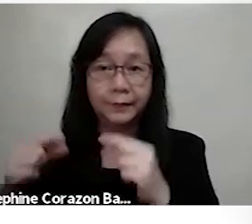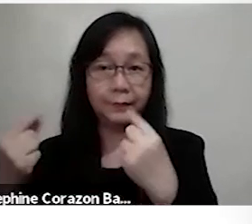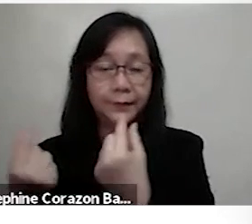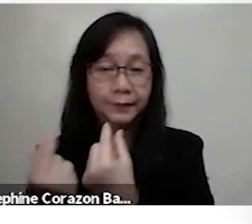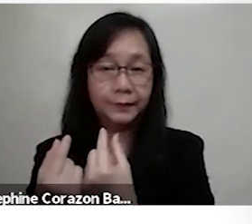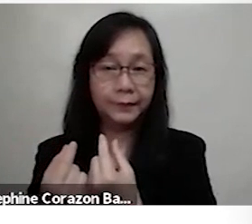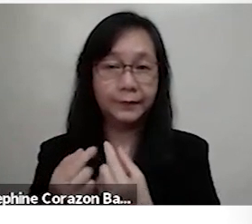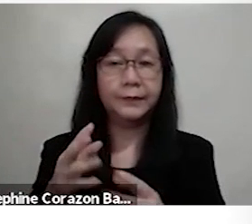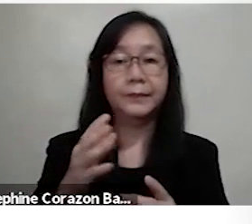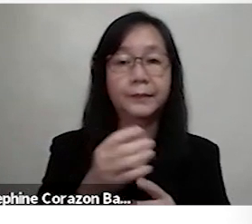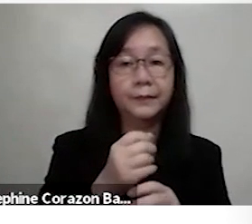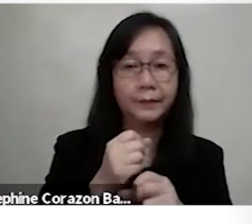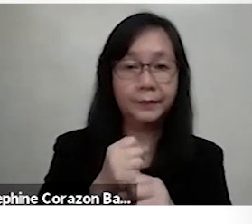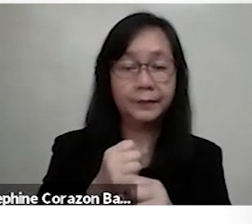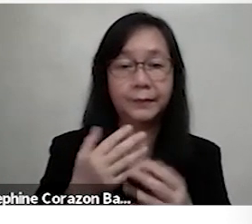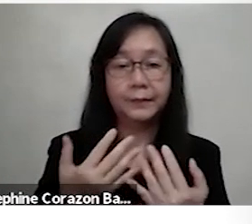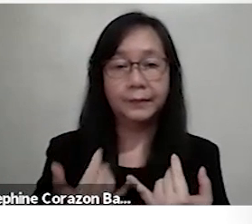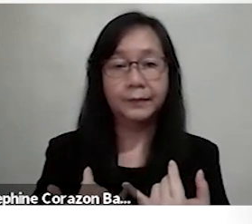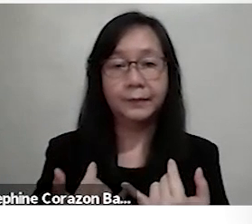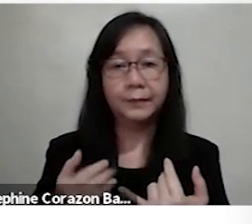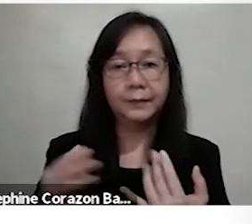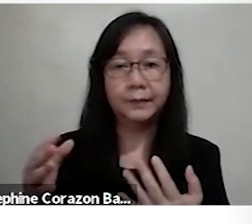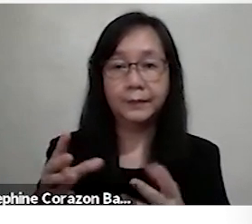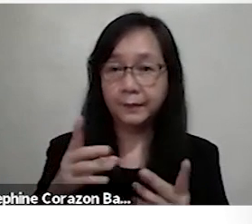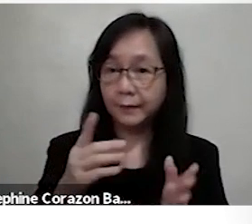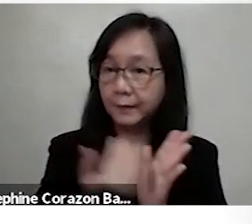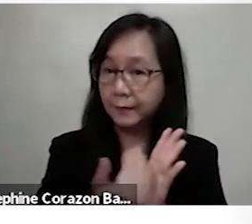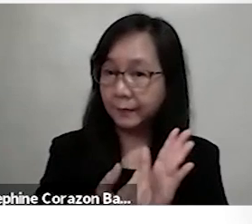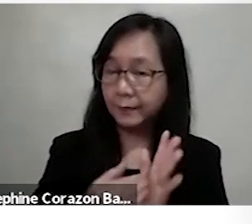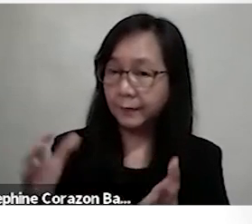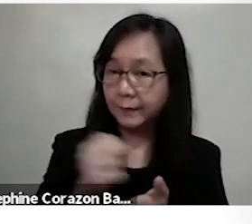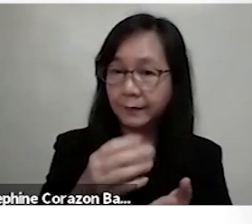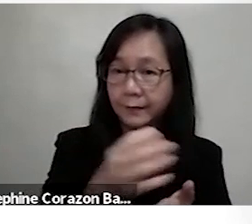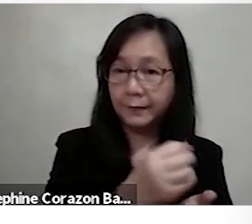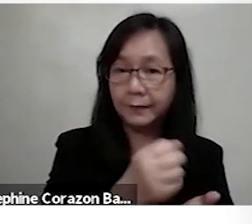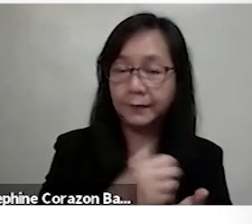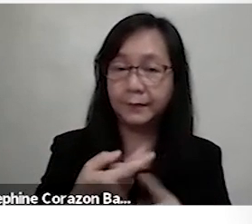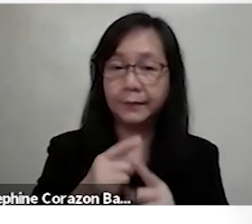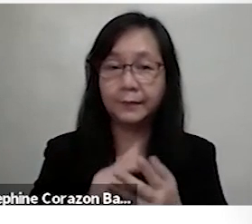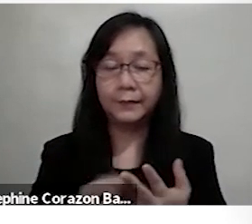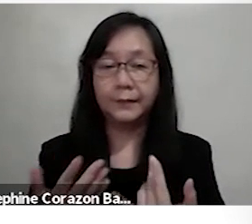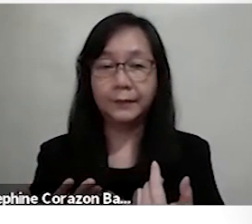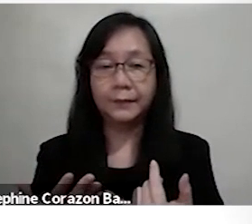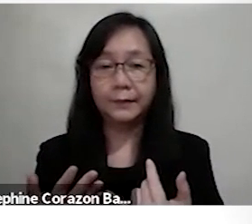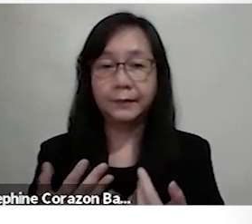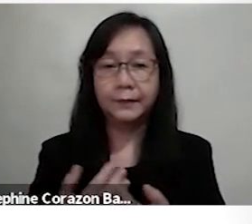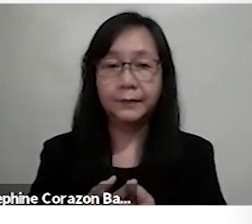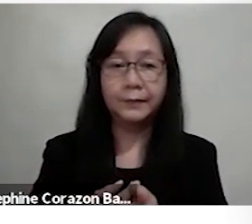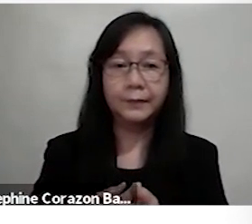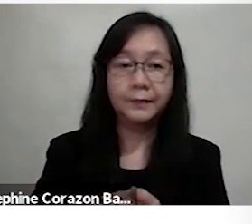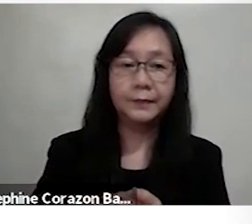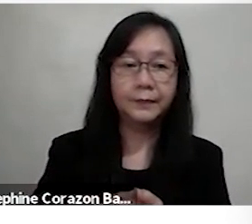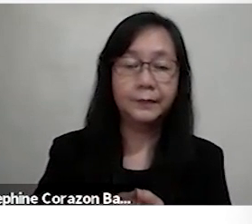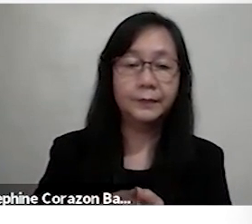the Committee on the Rights of Child. We do that through online